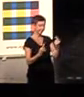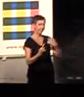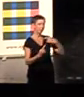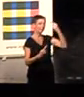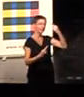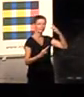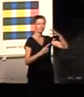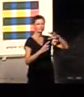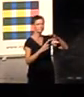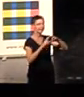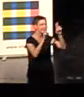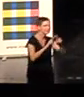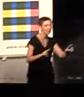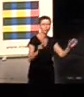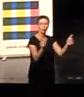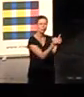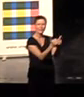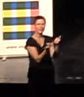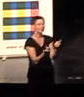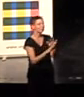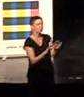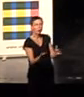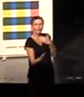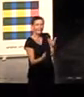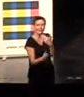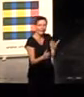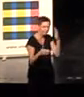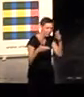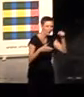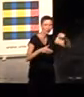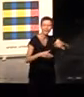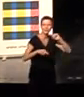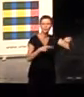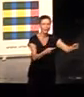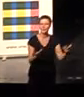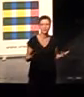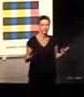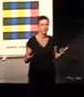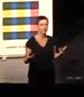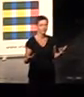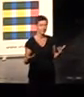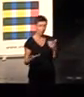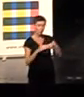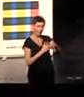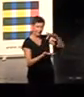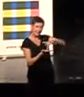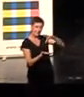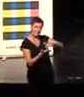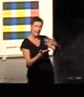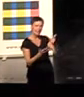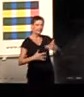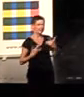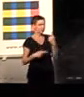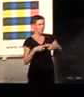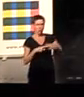international agreements doen op deal sufficiently medisch global challenges er is typisch de haven sense of